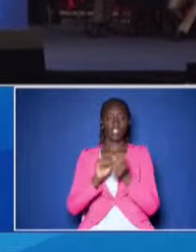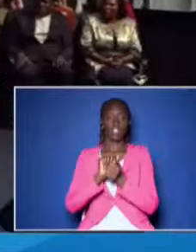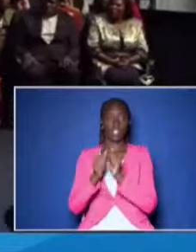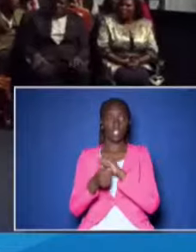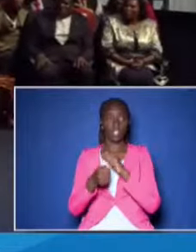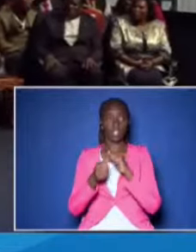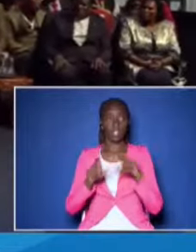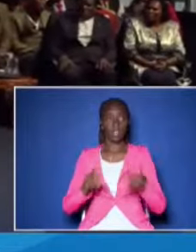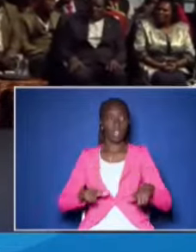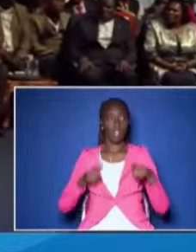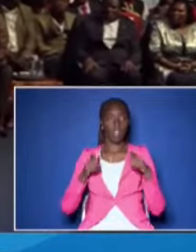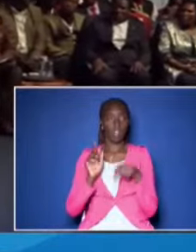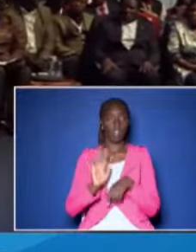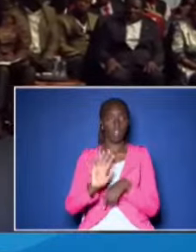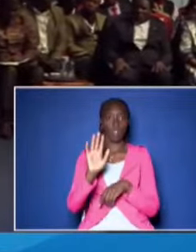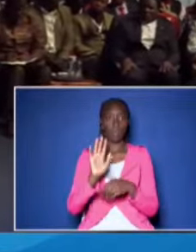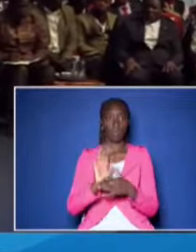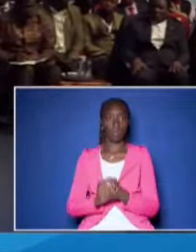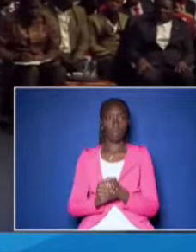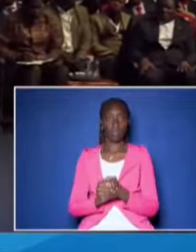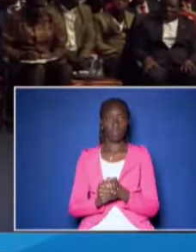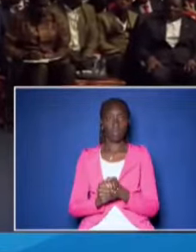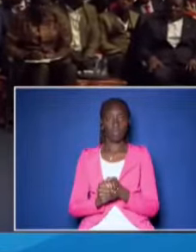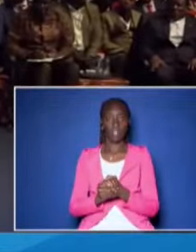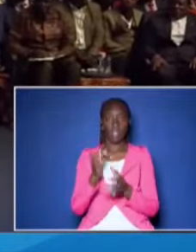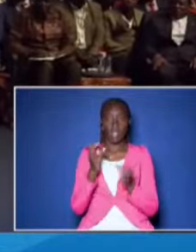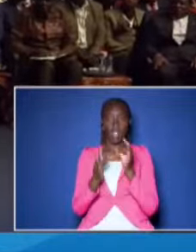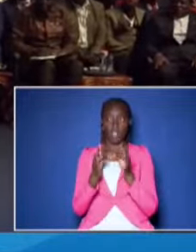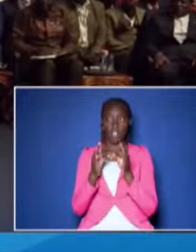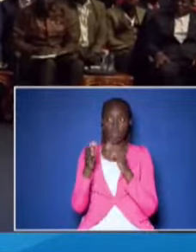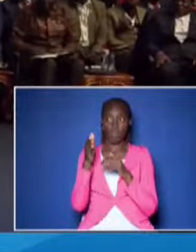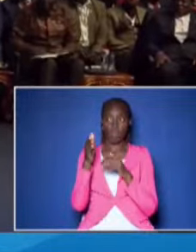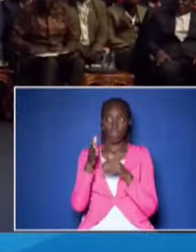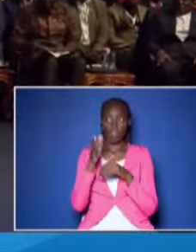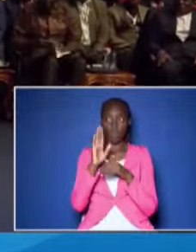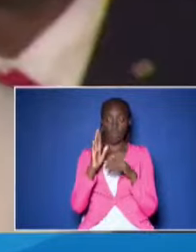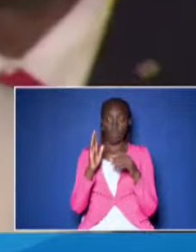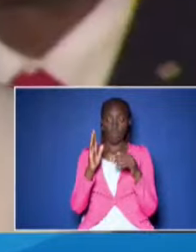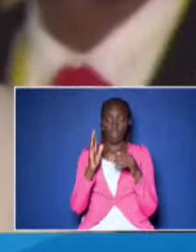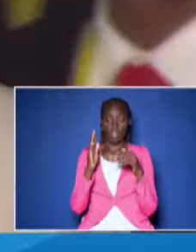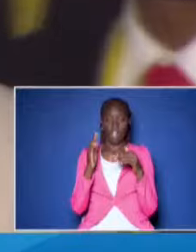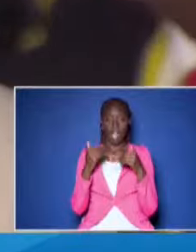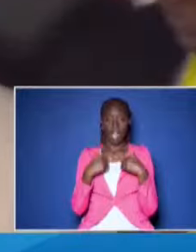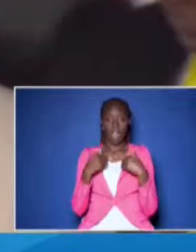your life give God something something to